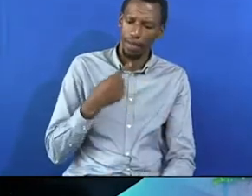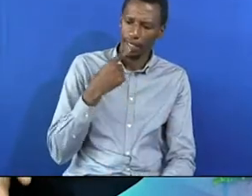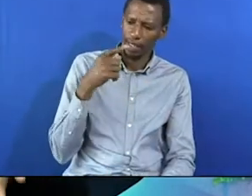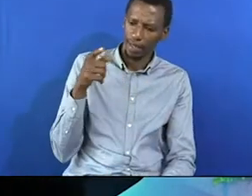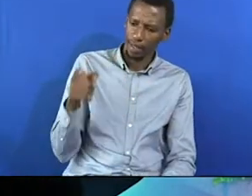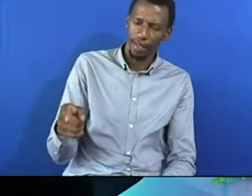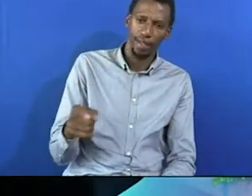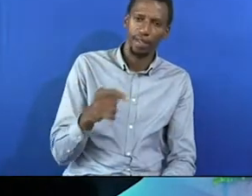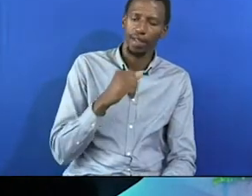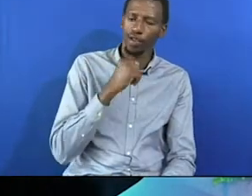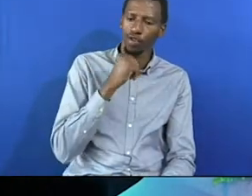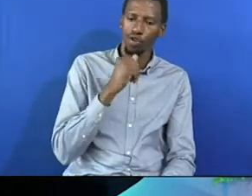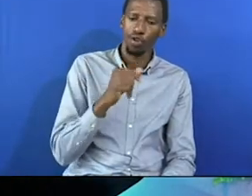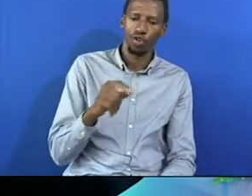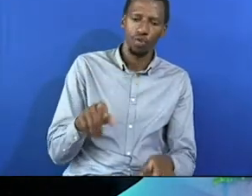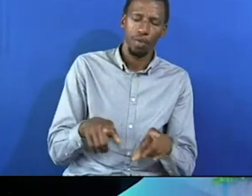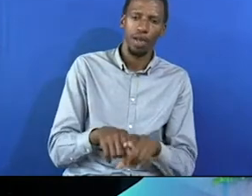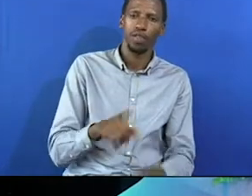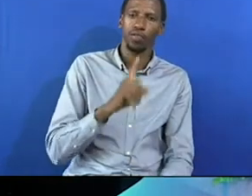as a command.